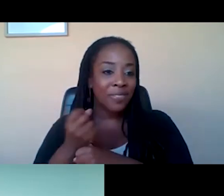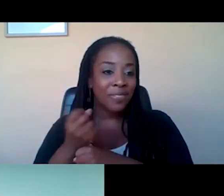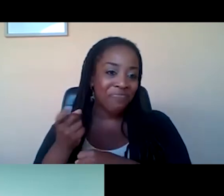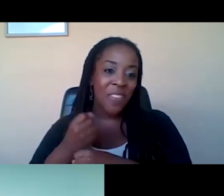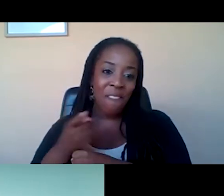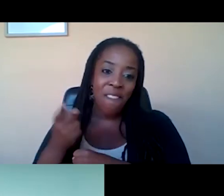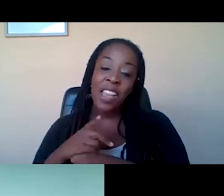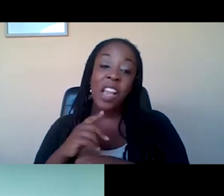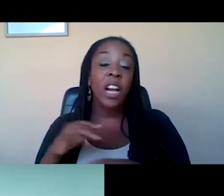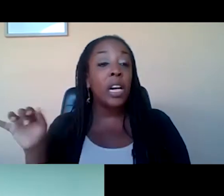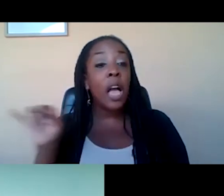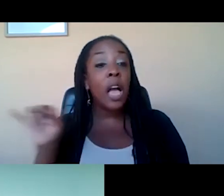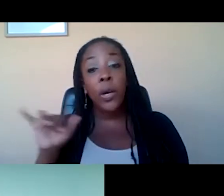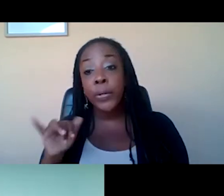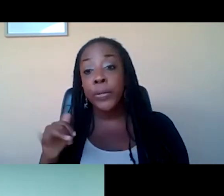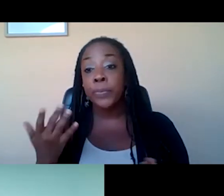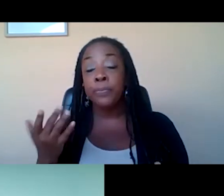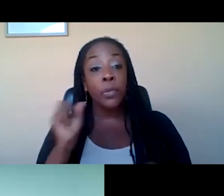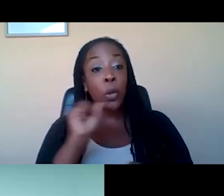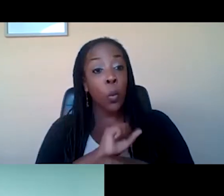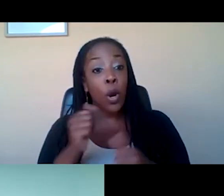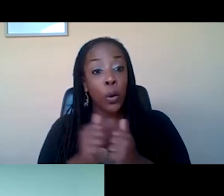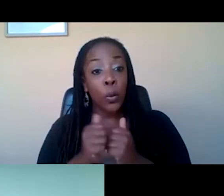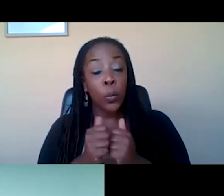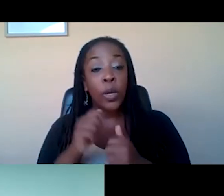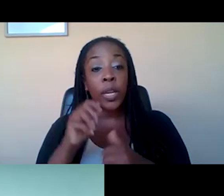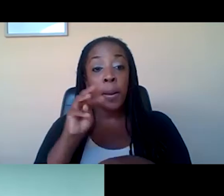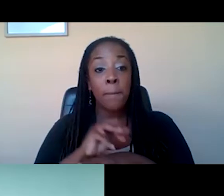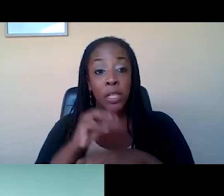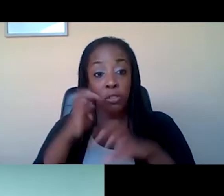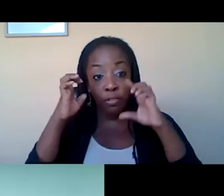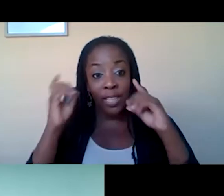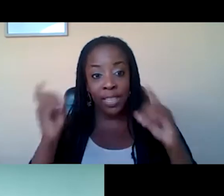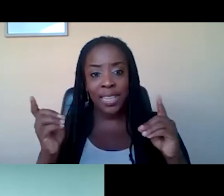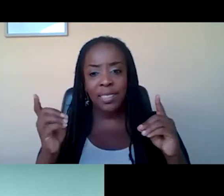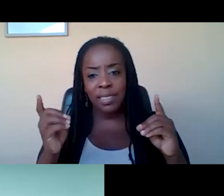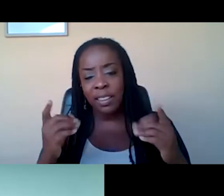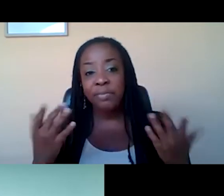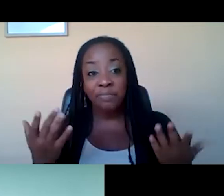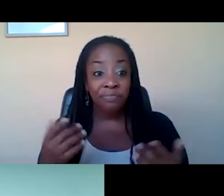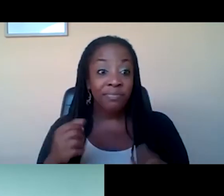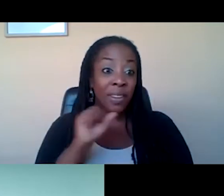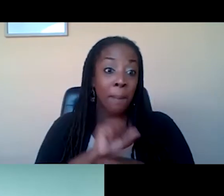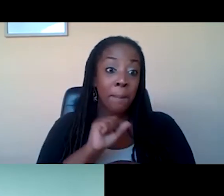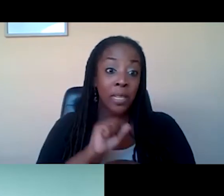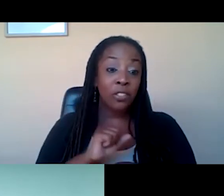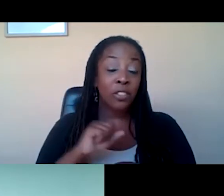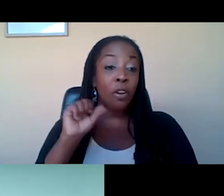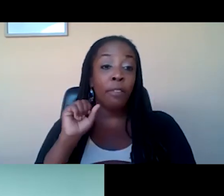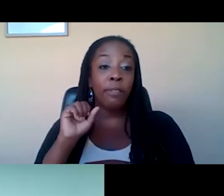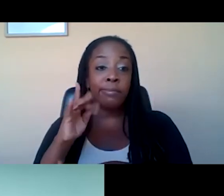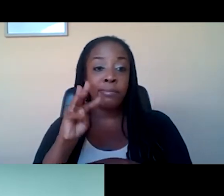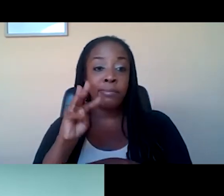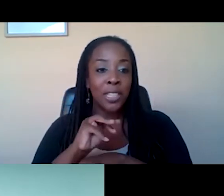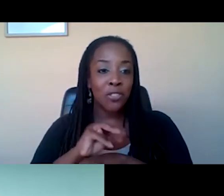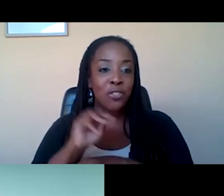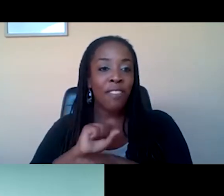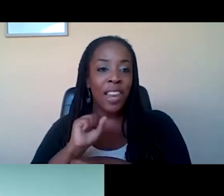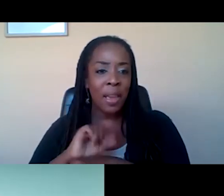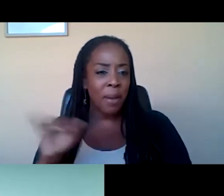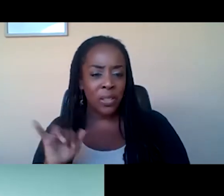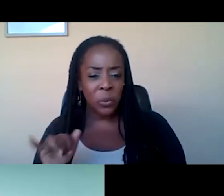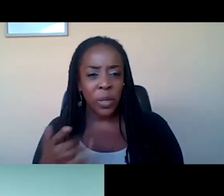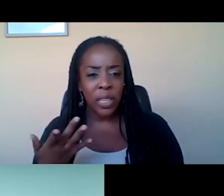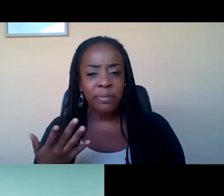would have worked with the Ministry of Education, the Ministry of Labor as well, to just do some of their special